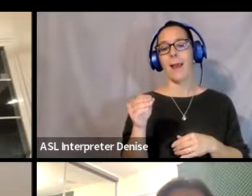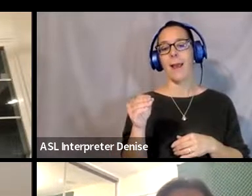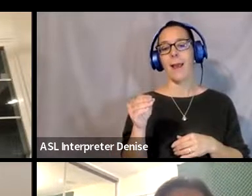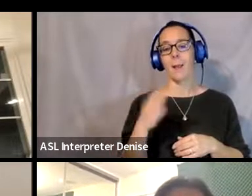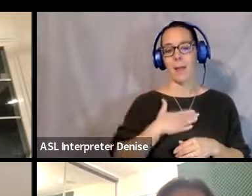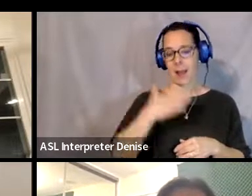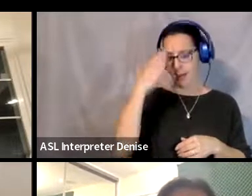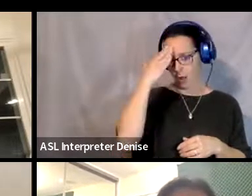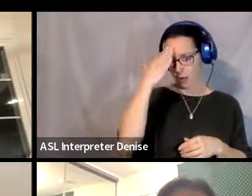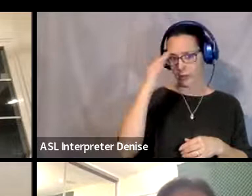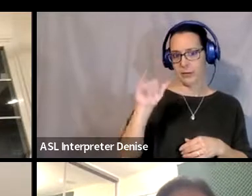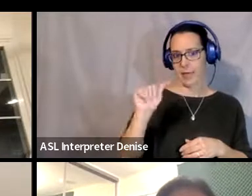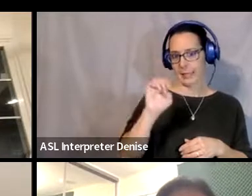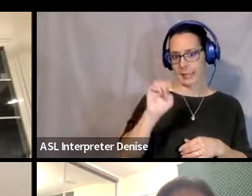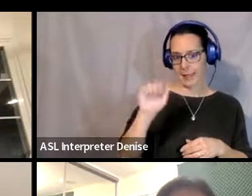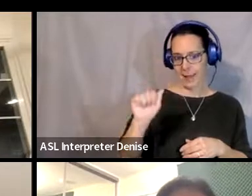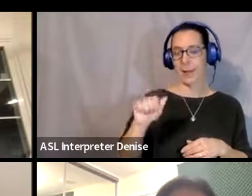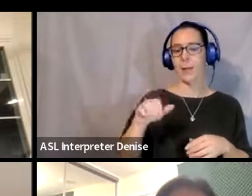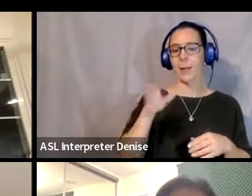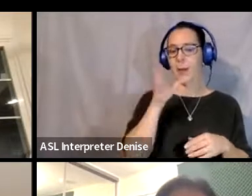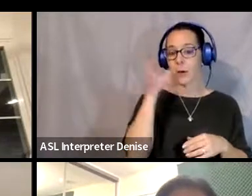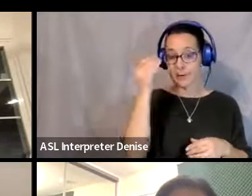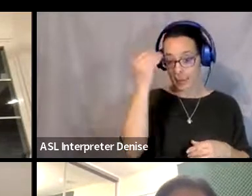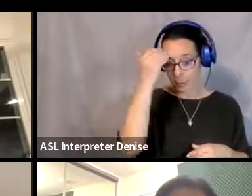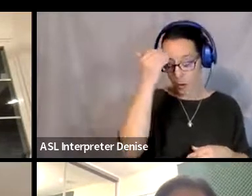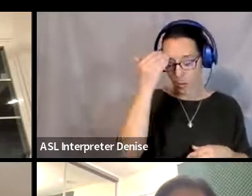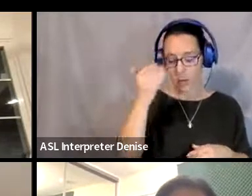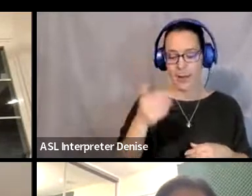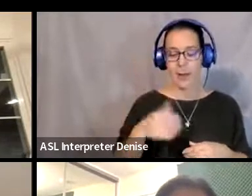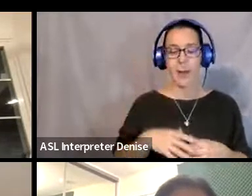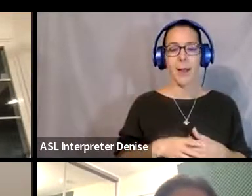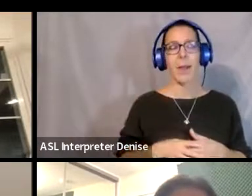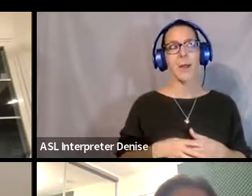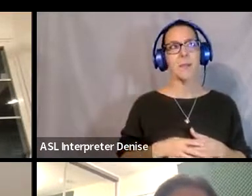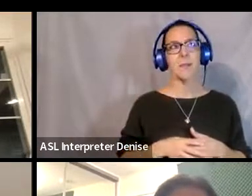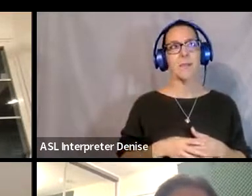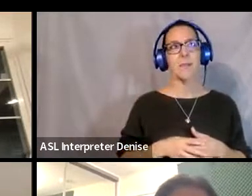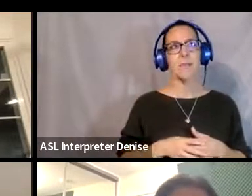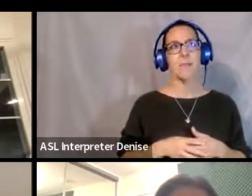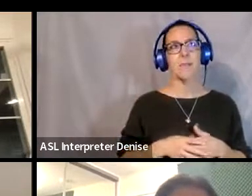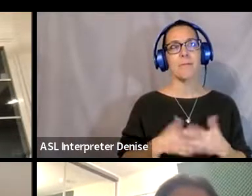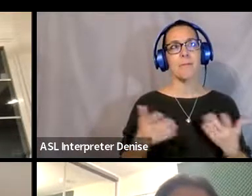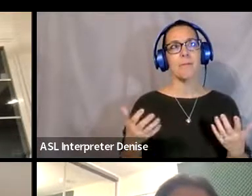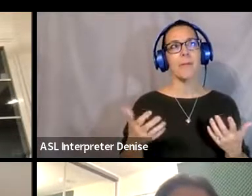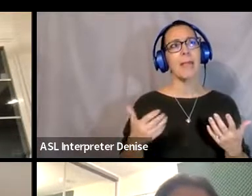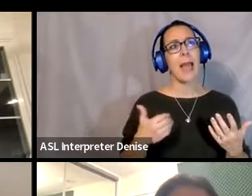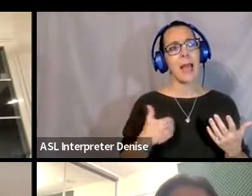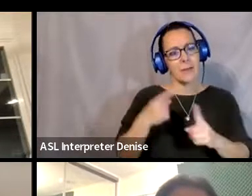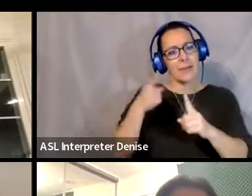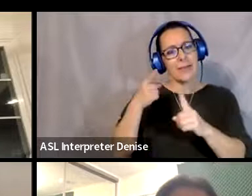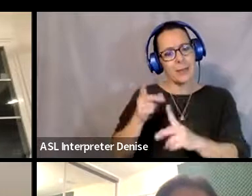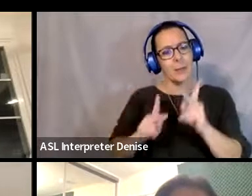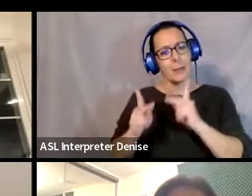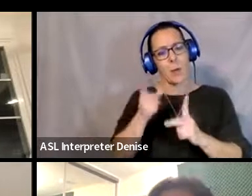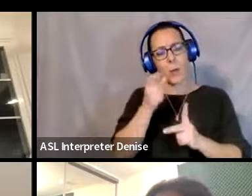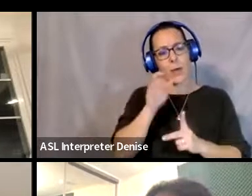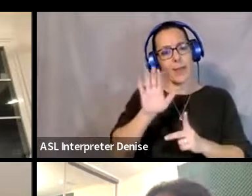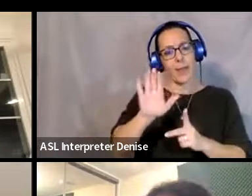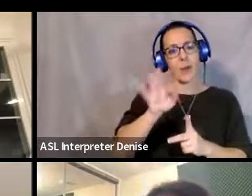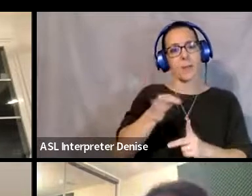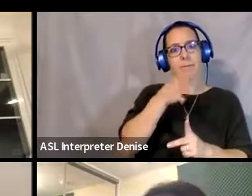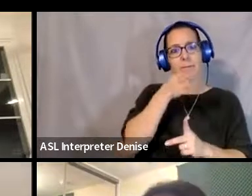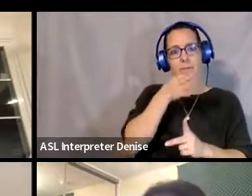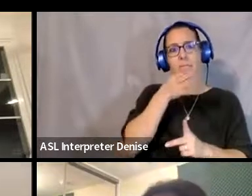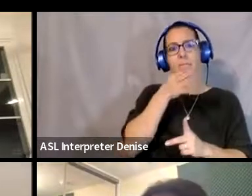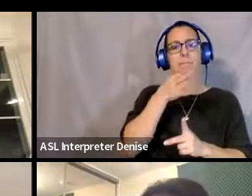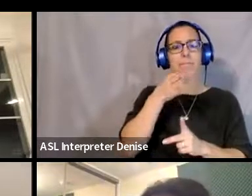that I know, there's a couple SEALs, people whose area of specialties or background, I think really can